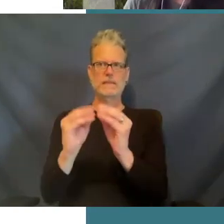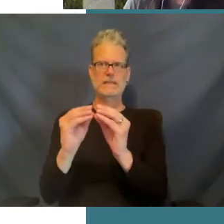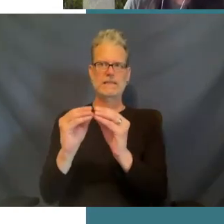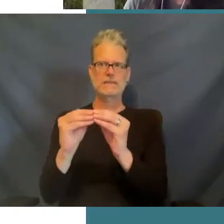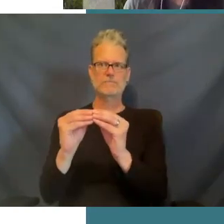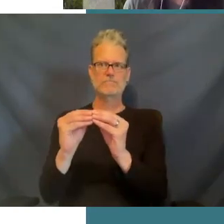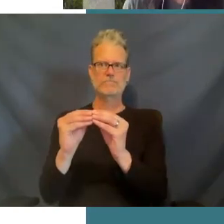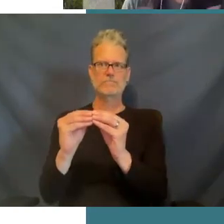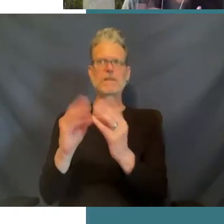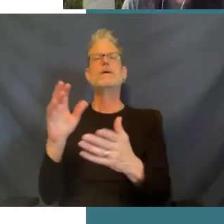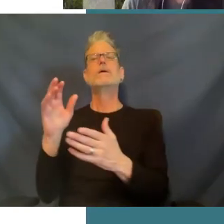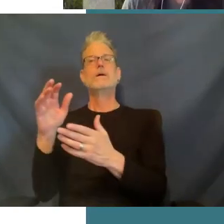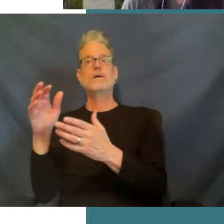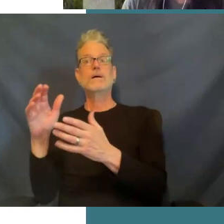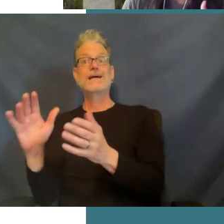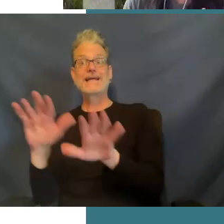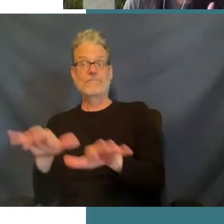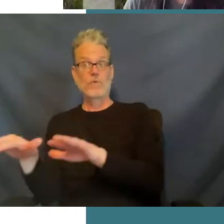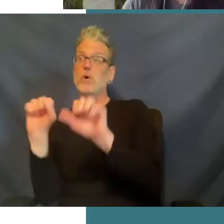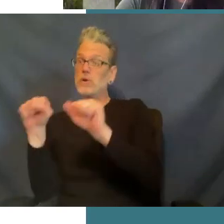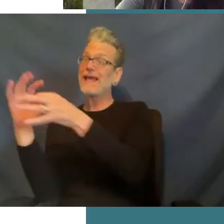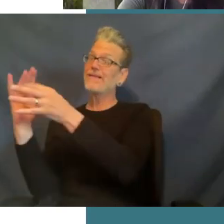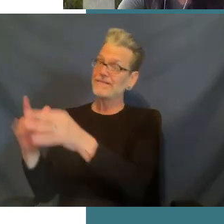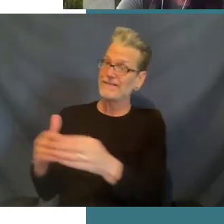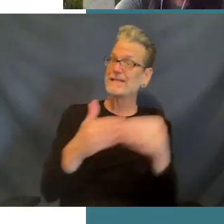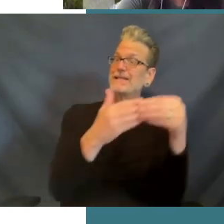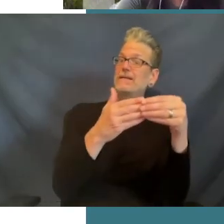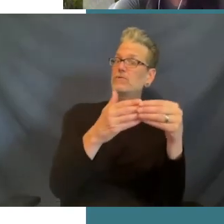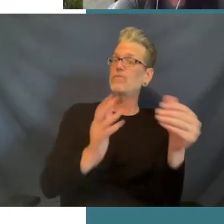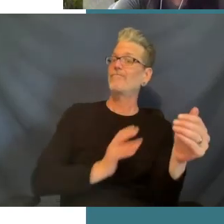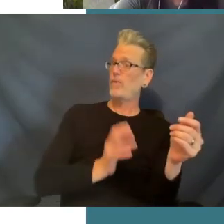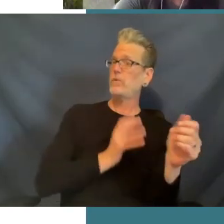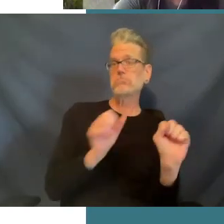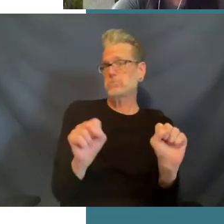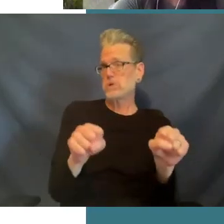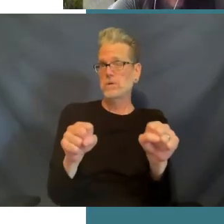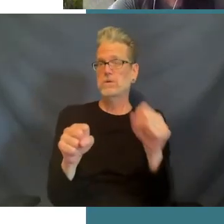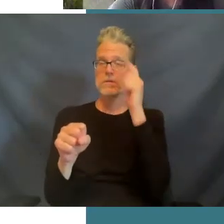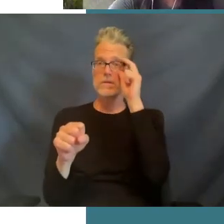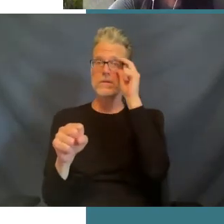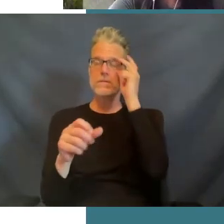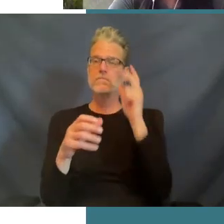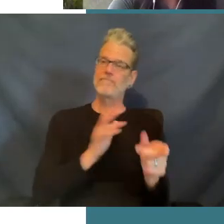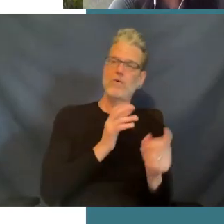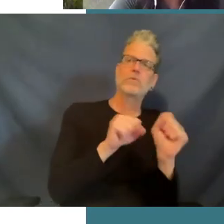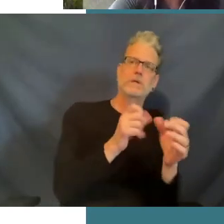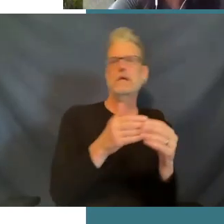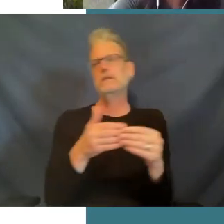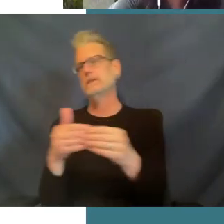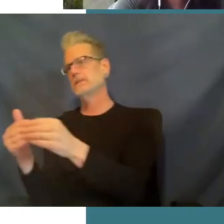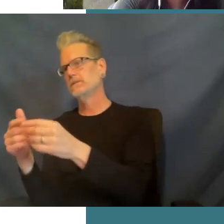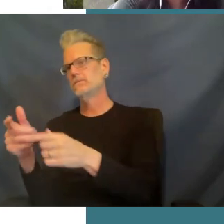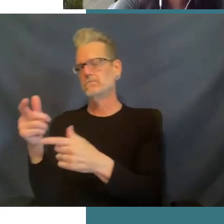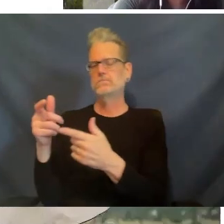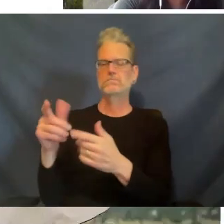formal arrangements as your organization learns more about the Forest Service and vice versa. Okay, next